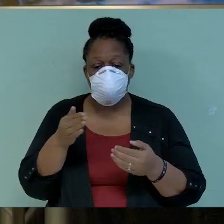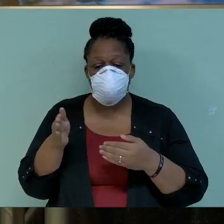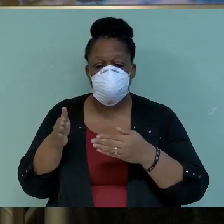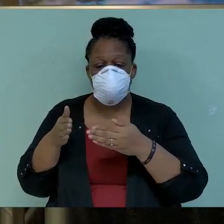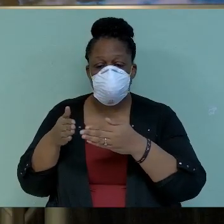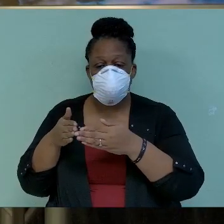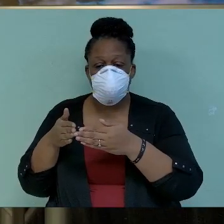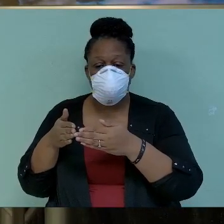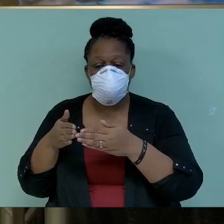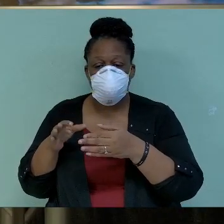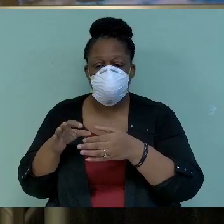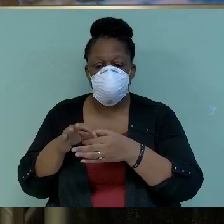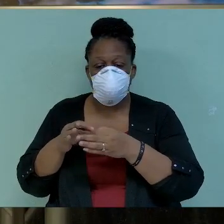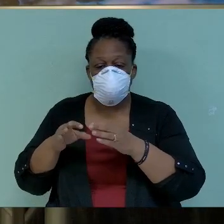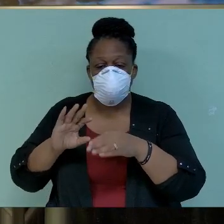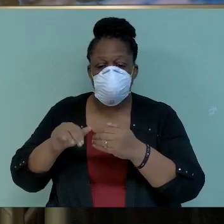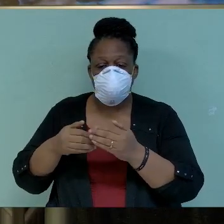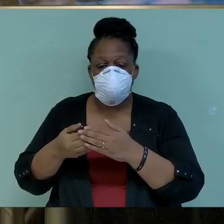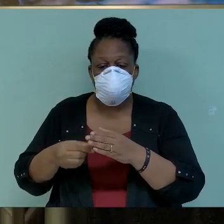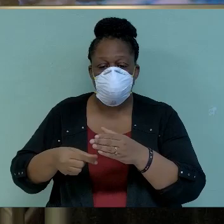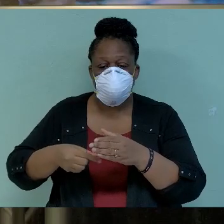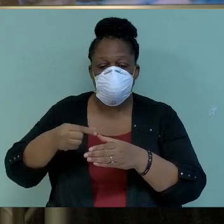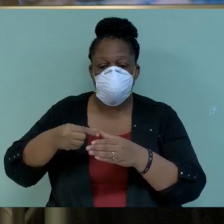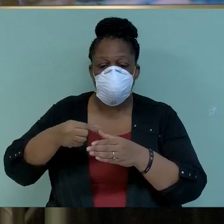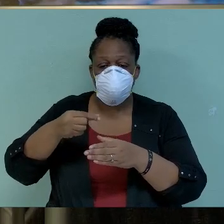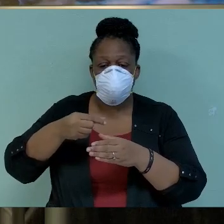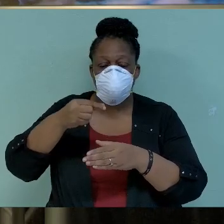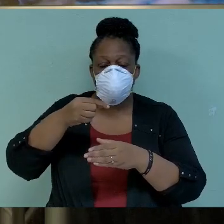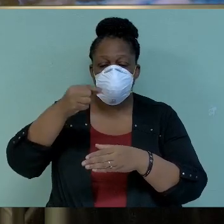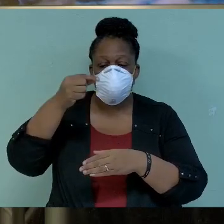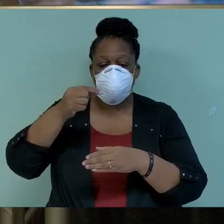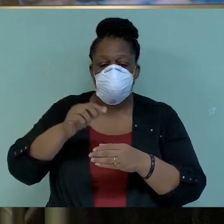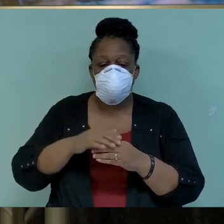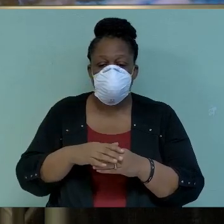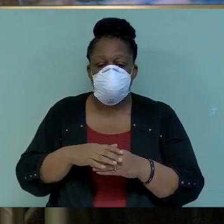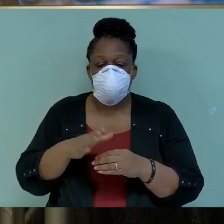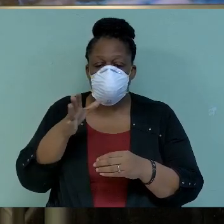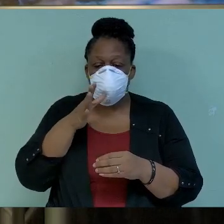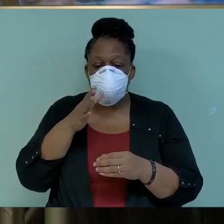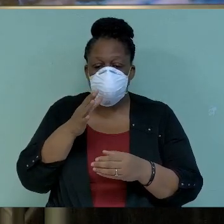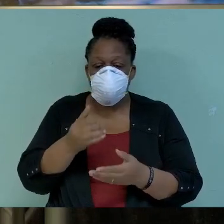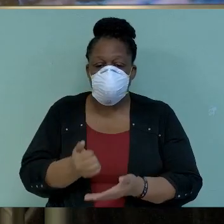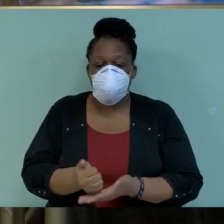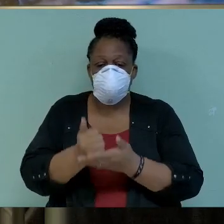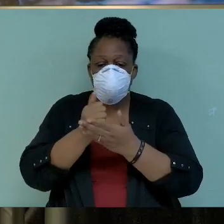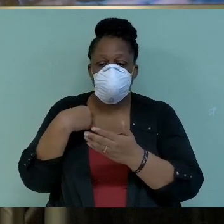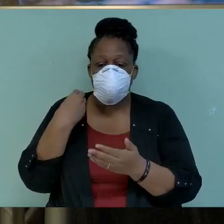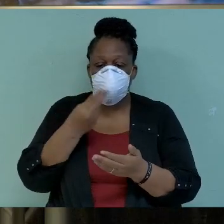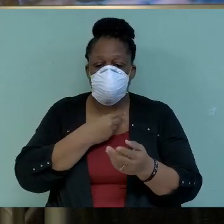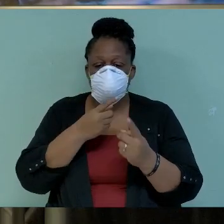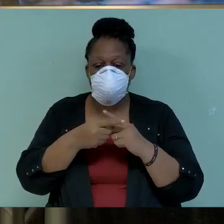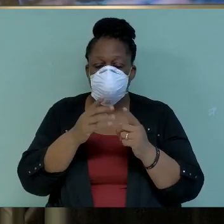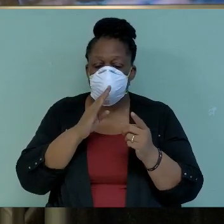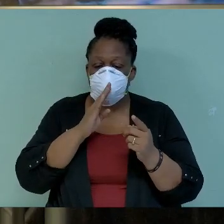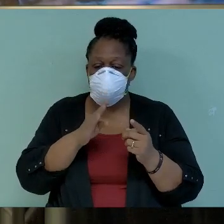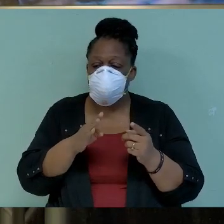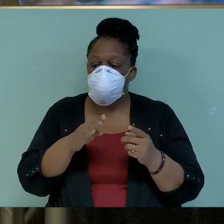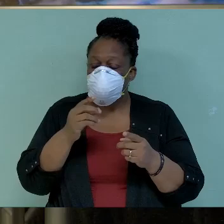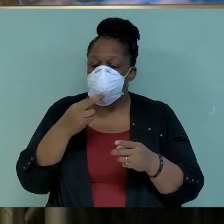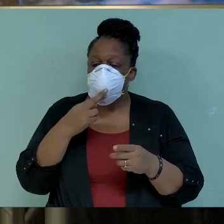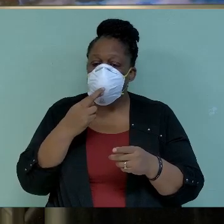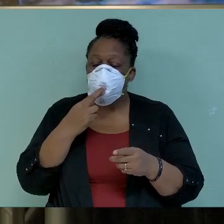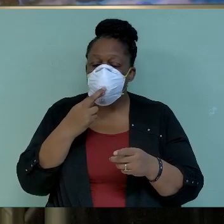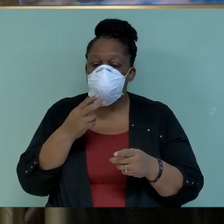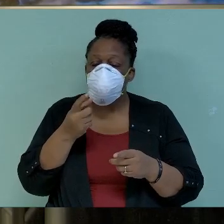of our upbringing. They helped us to become the persons we are today. For this Mother's Day